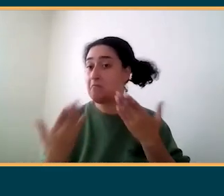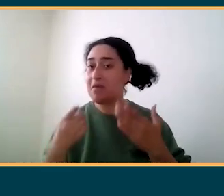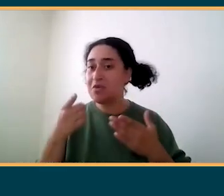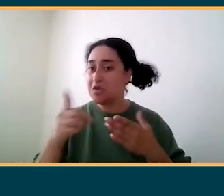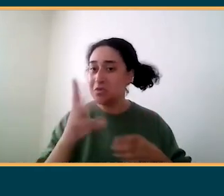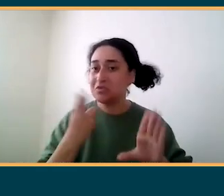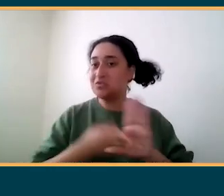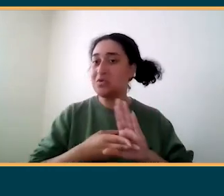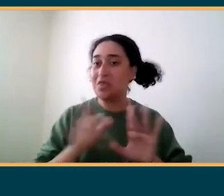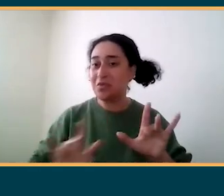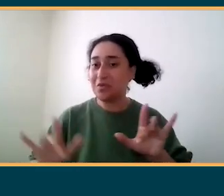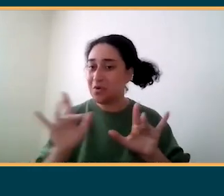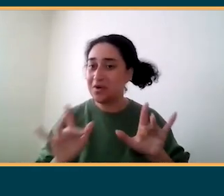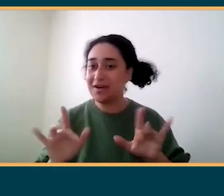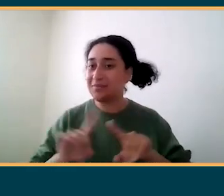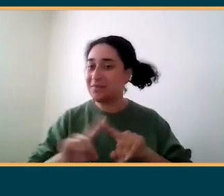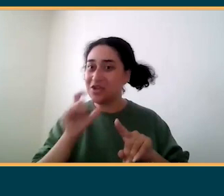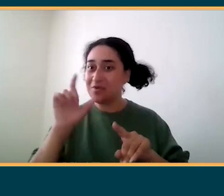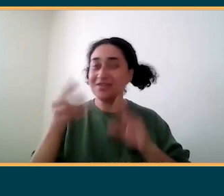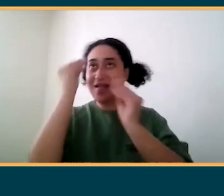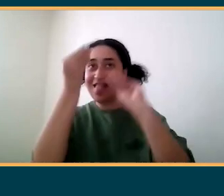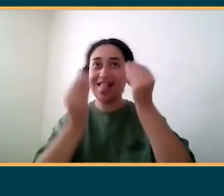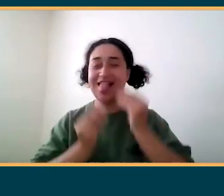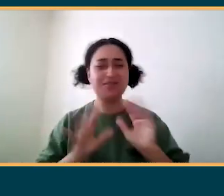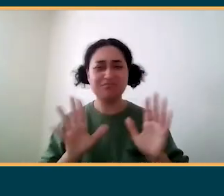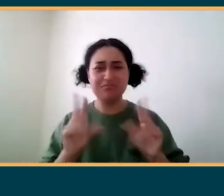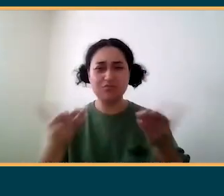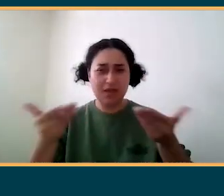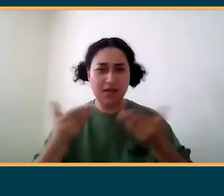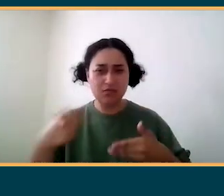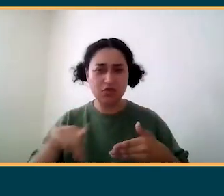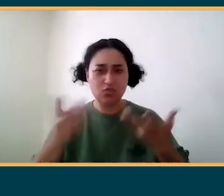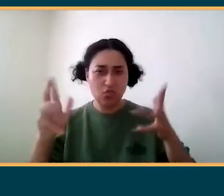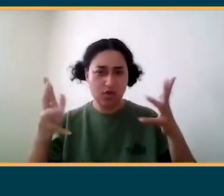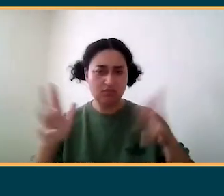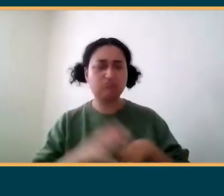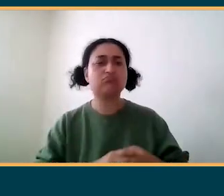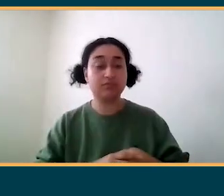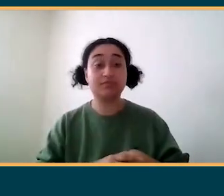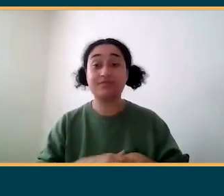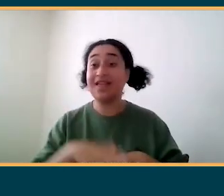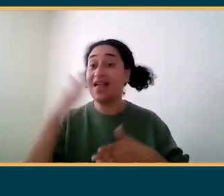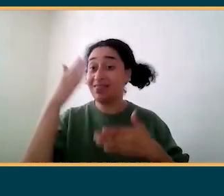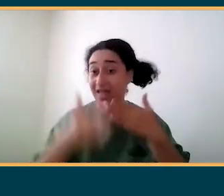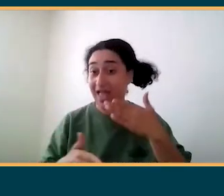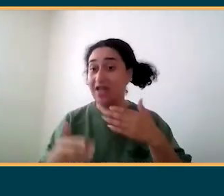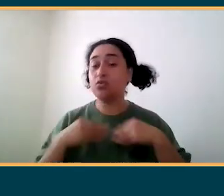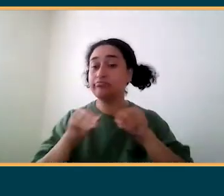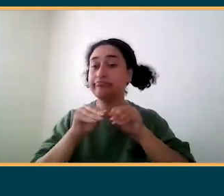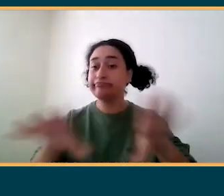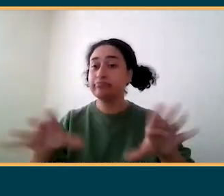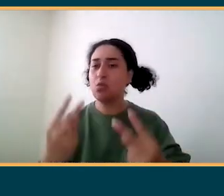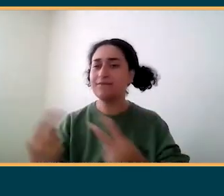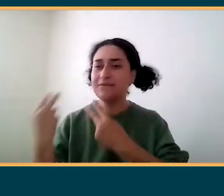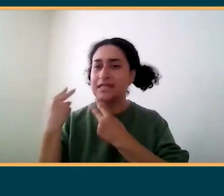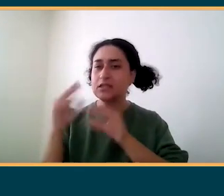recording. Don't worry, you don't need to go fix your hair and your face. Come as you are. At the end, we're going to send out a reflection. We really want you to take a moment